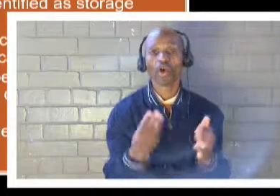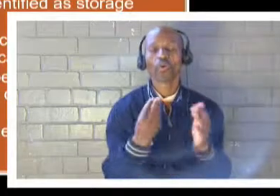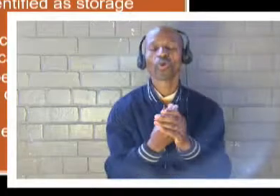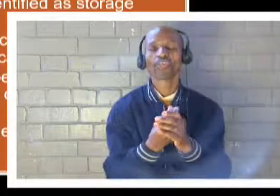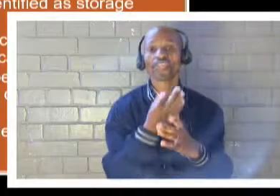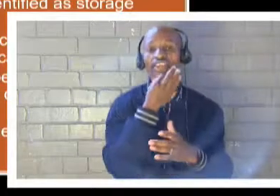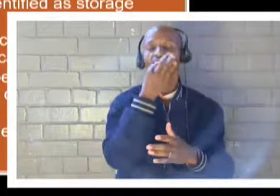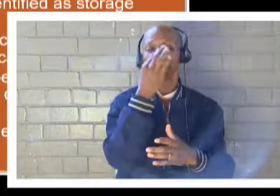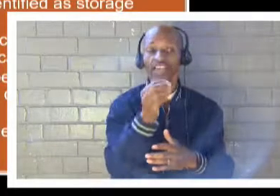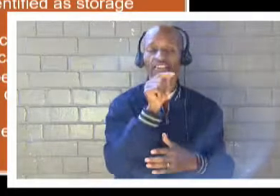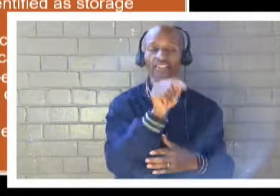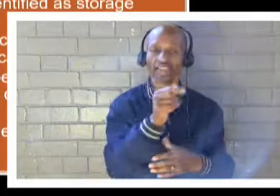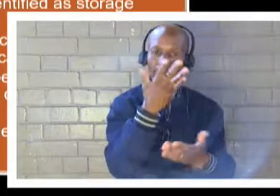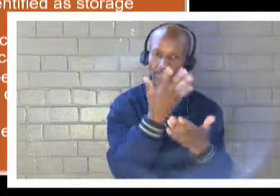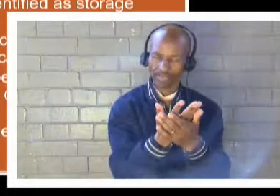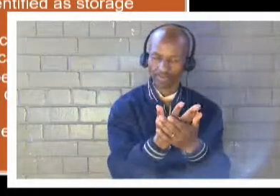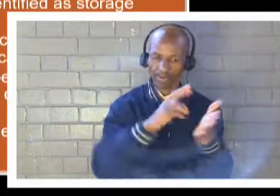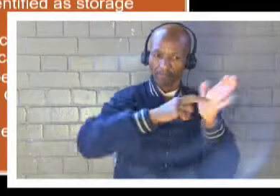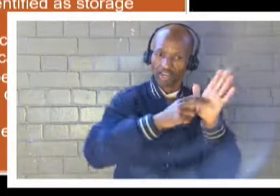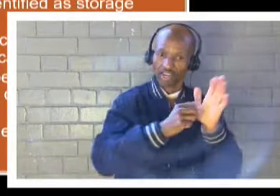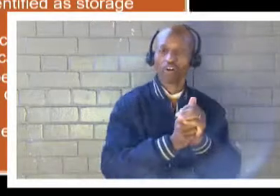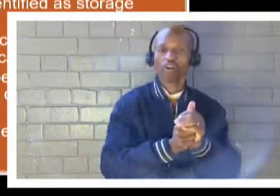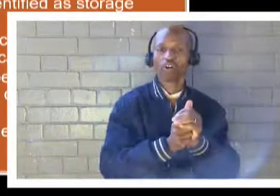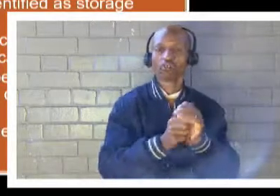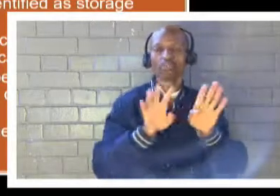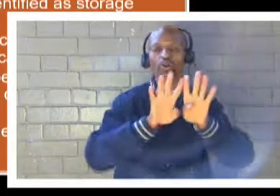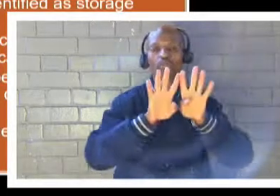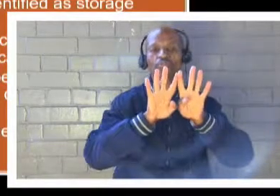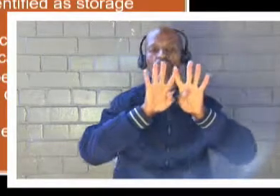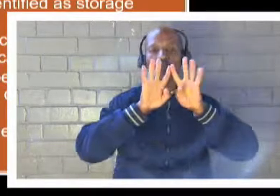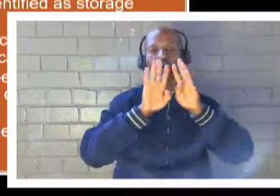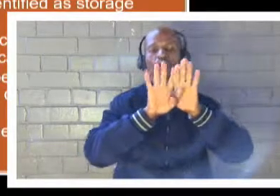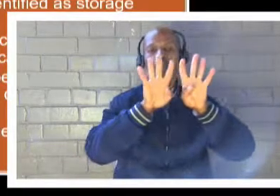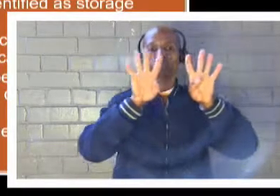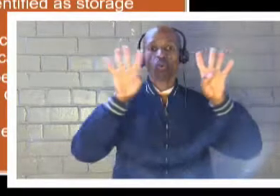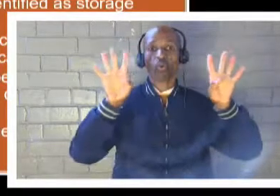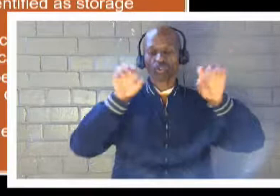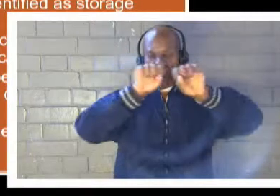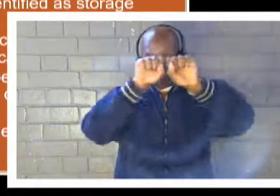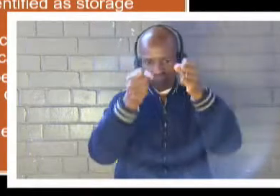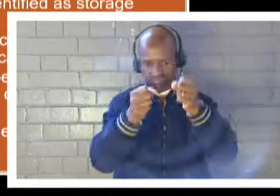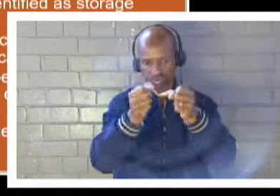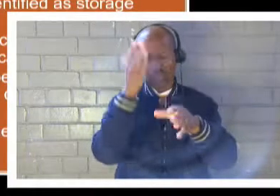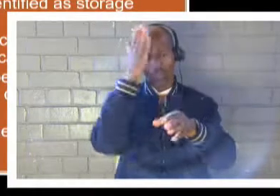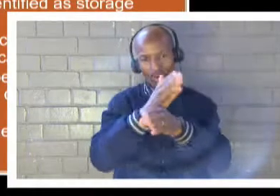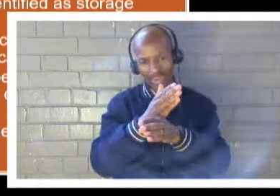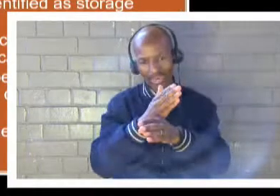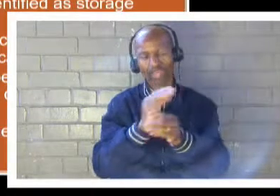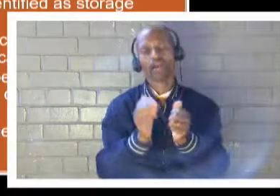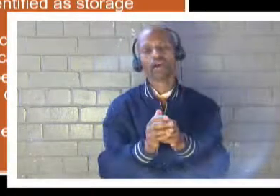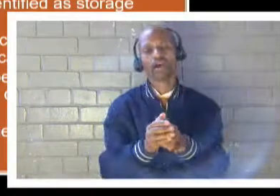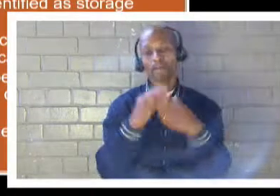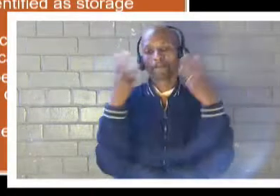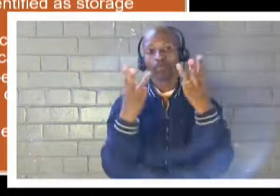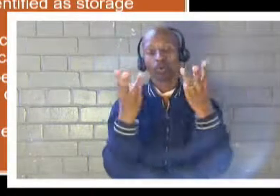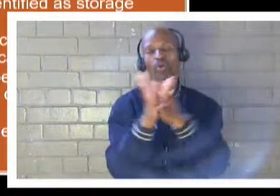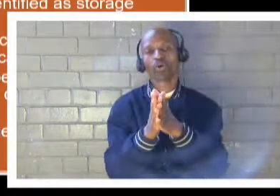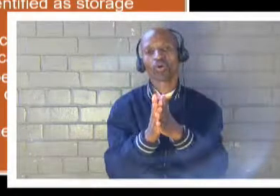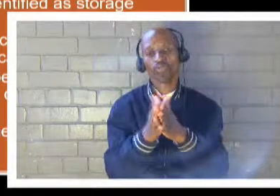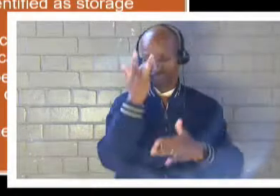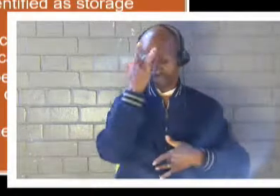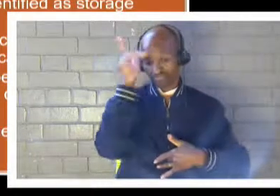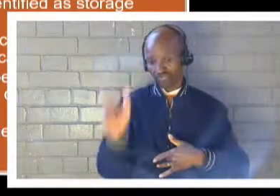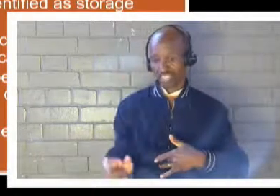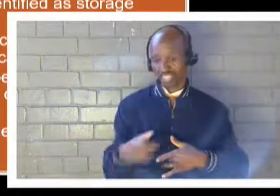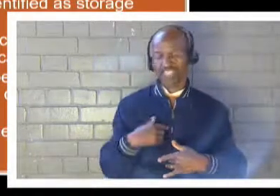predicted effect is that the possibility of walls collapsing on workers and patients is possible. There is inadequate